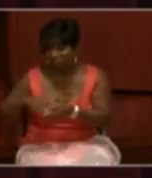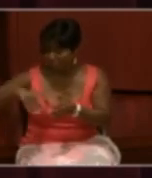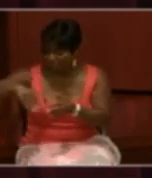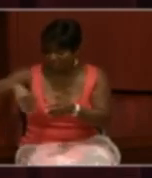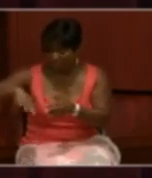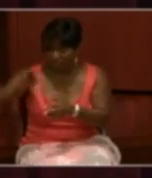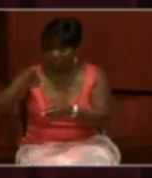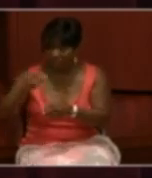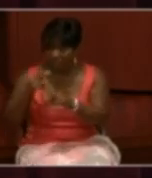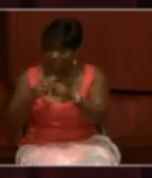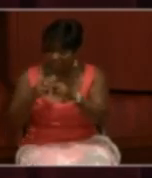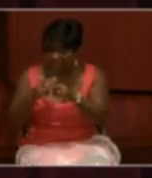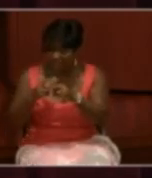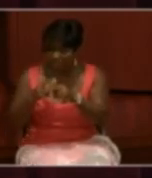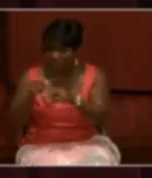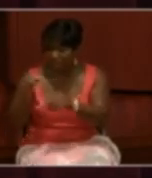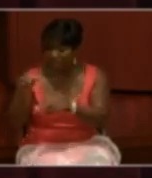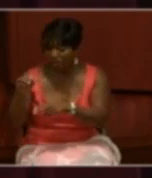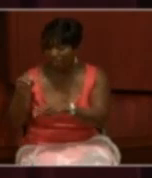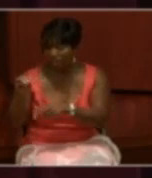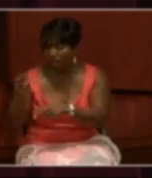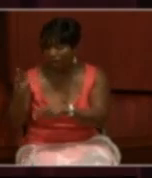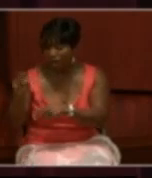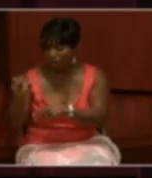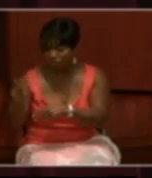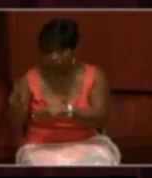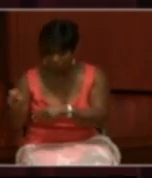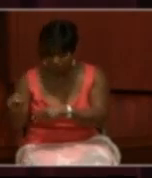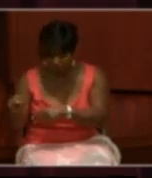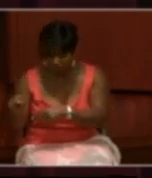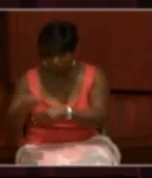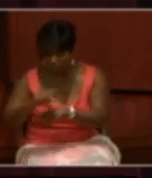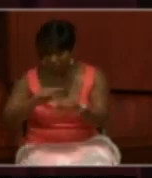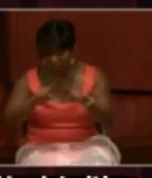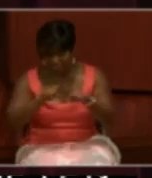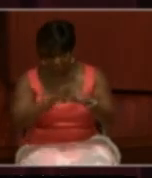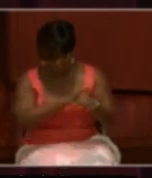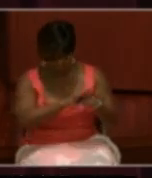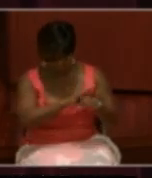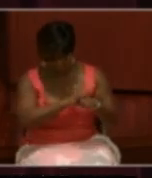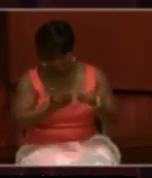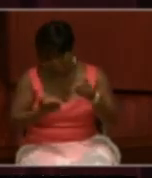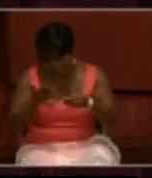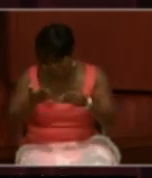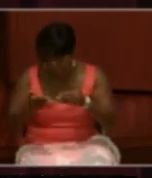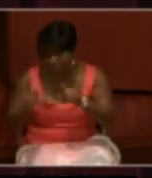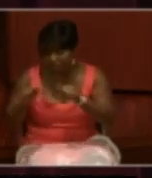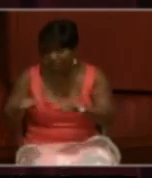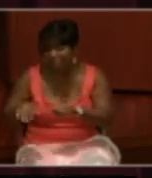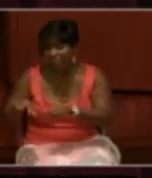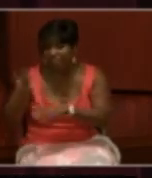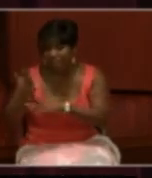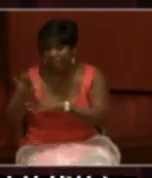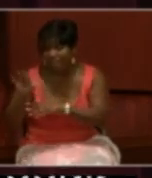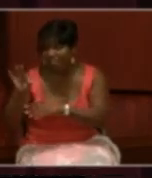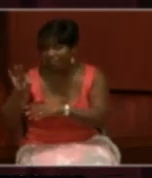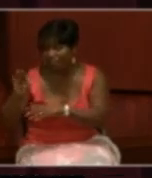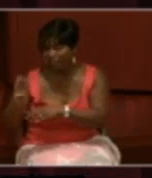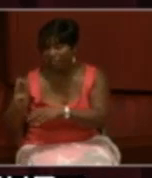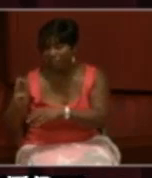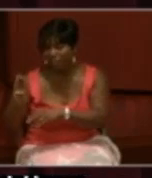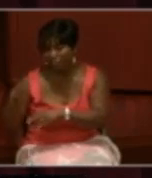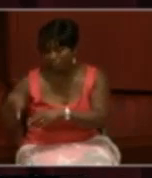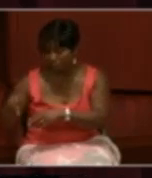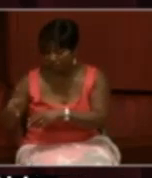name of the, you know, the owners or the slaveholders elsewhere, you can potentially find that information in the Freedmen's Bank